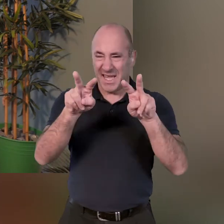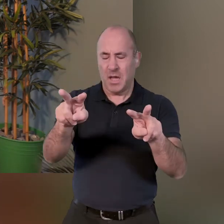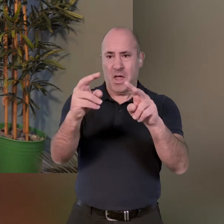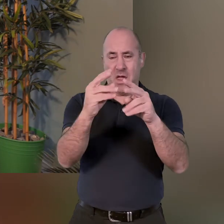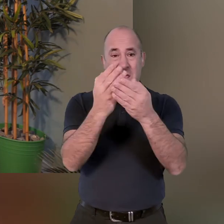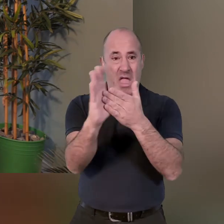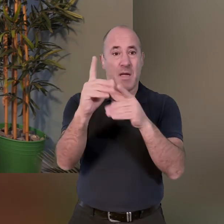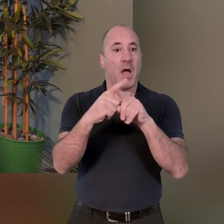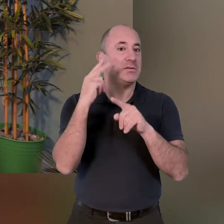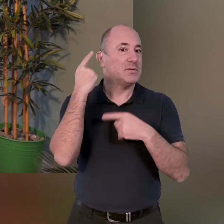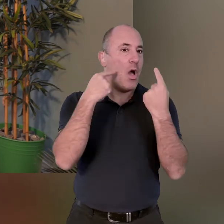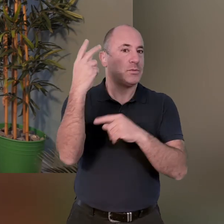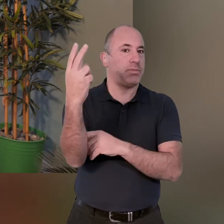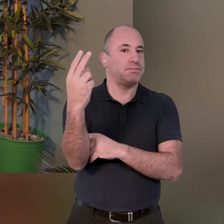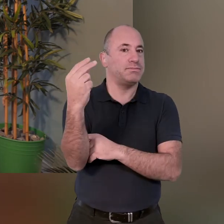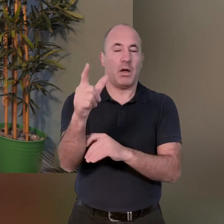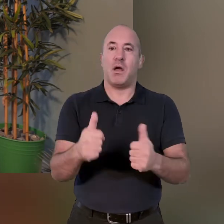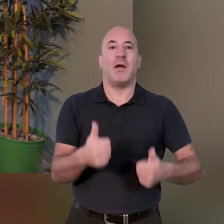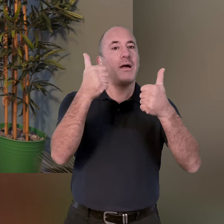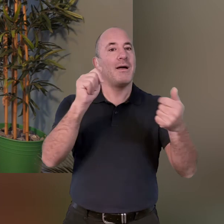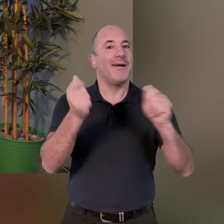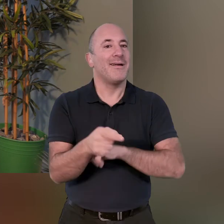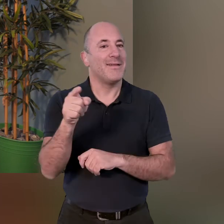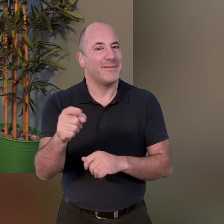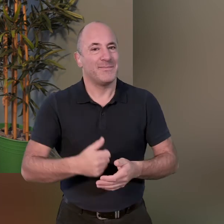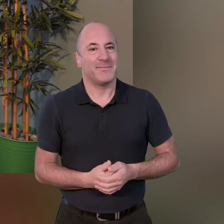as well, which is fantastic. So it's a really good adaptation for those that